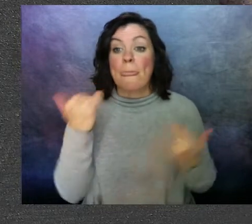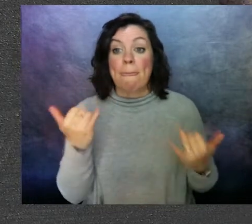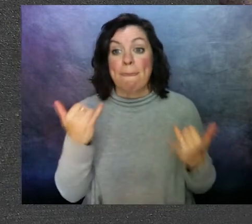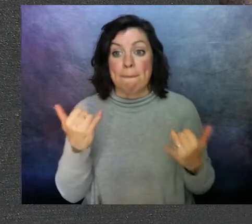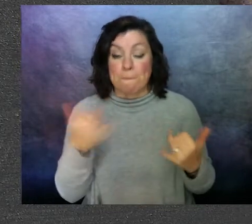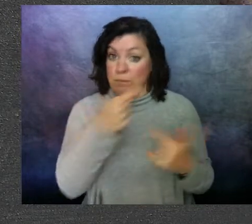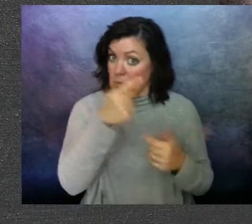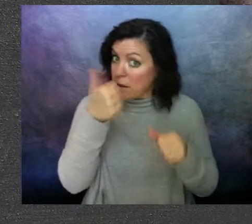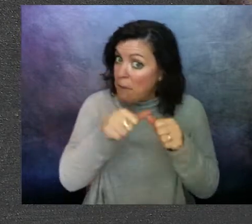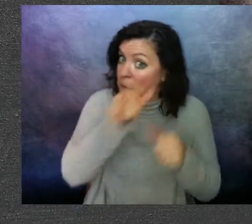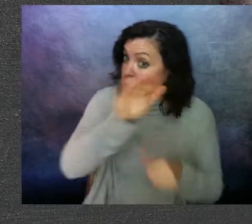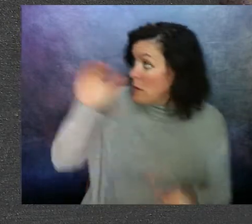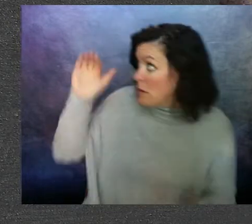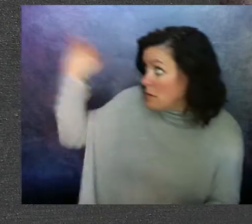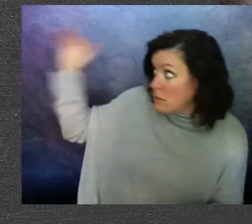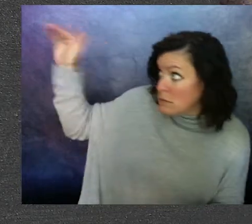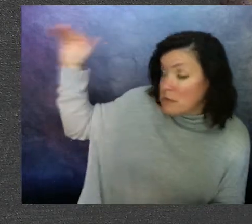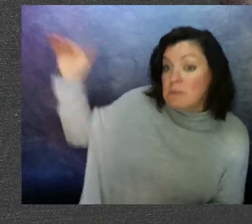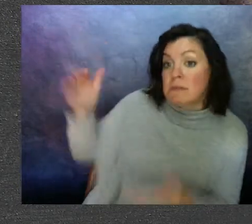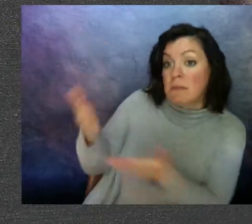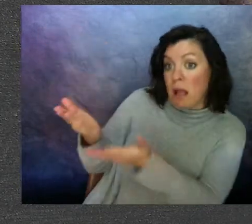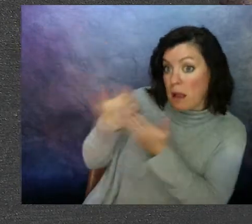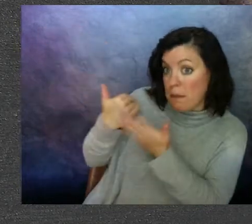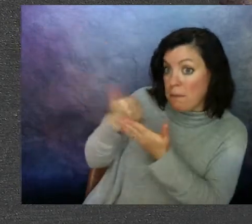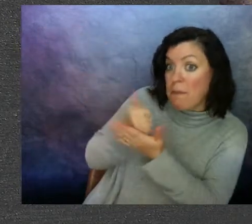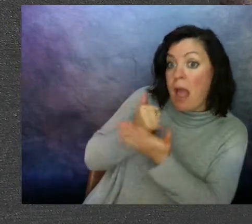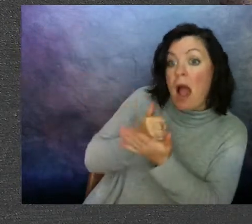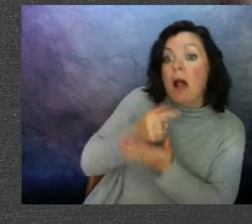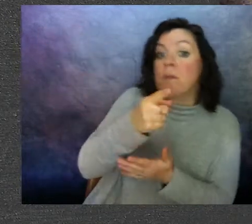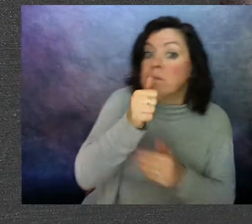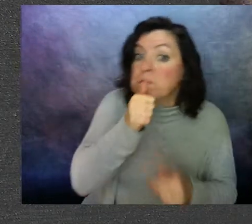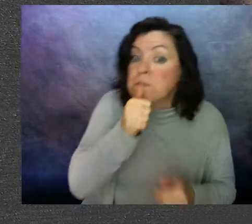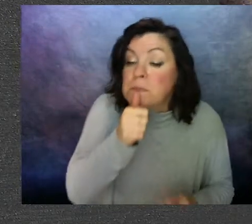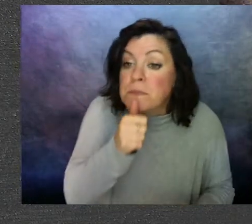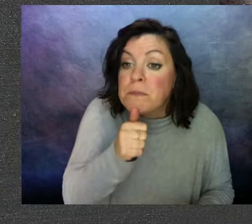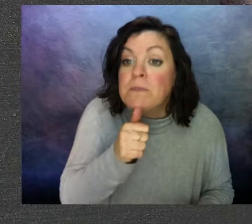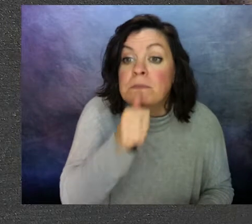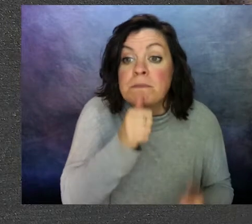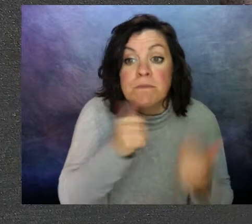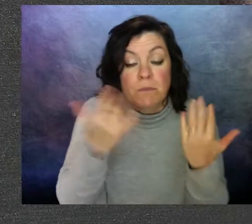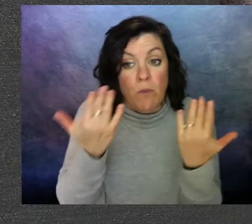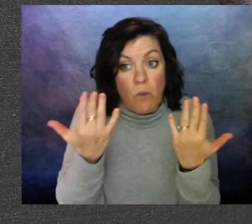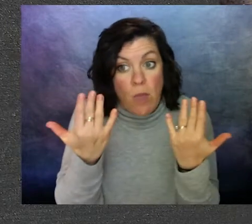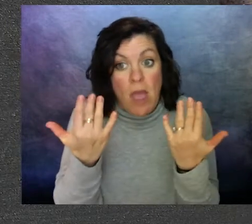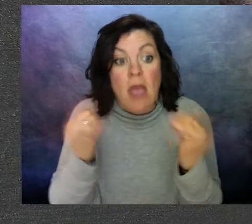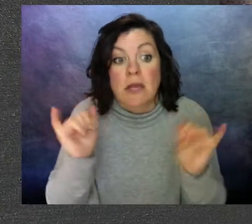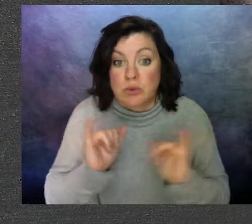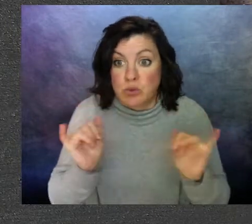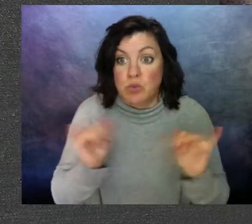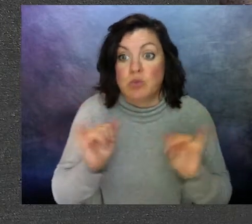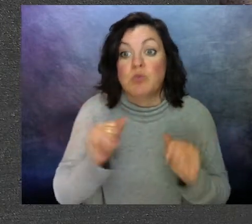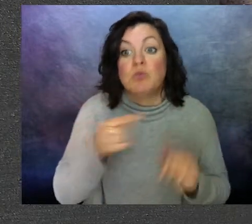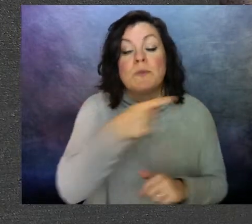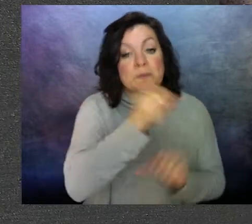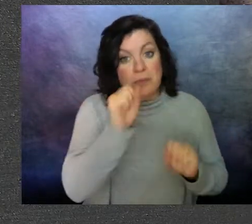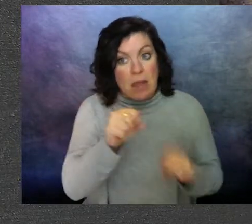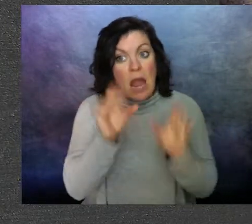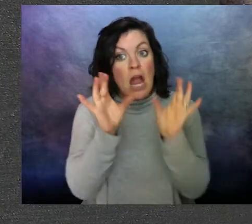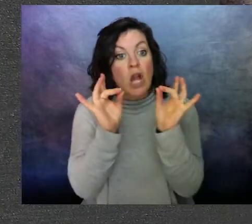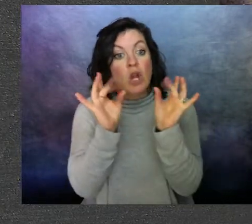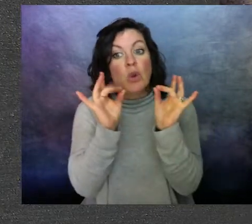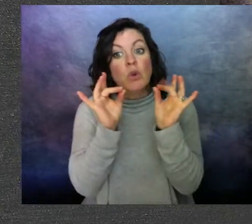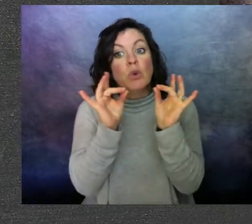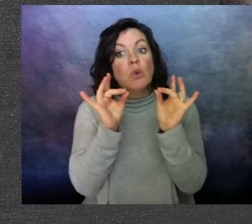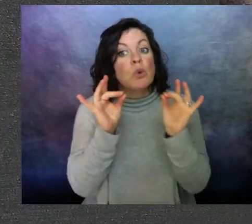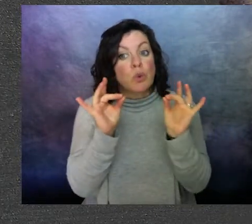grown-up, is by being very patient. You can even use a teeny little toothpick if you want. You're going to put dots of glue. So I went ahead and cut my